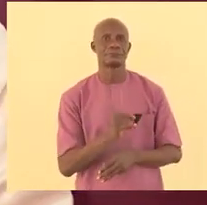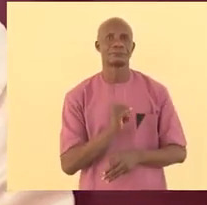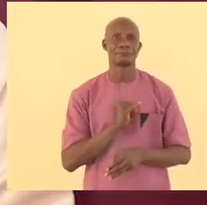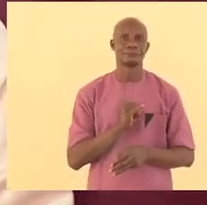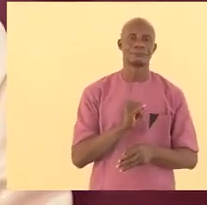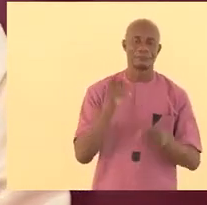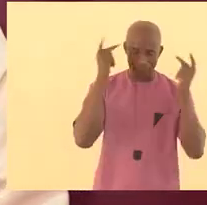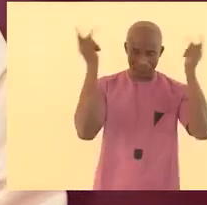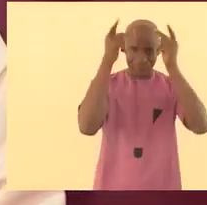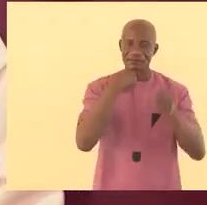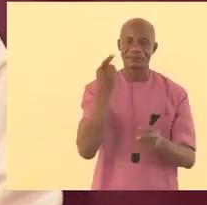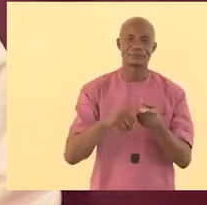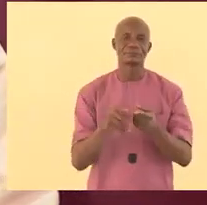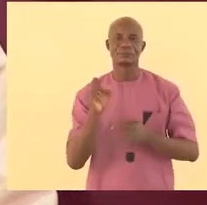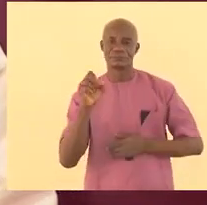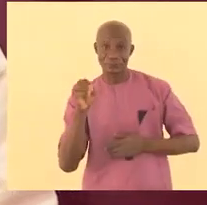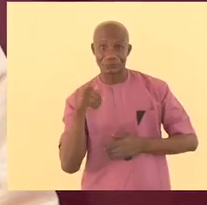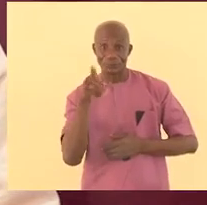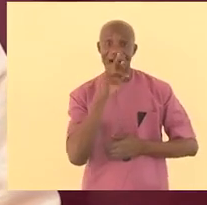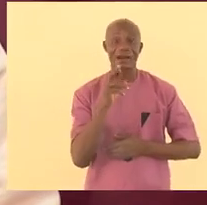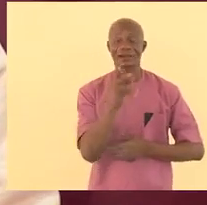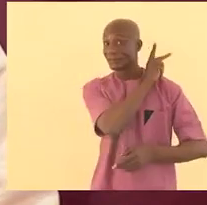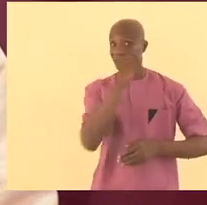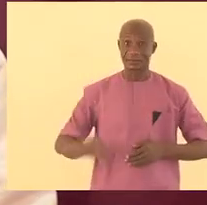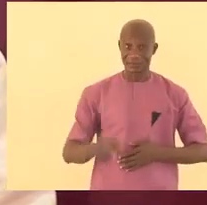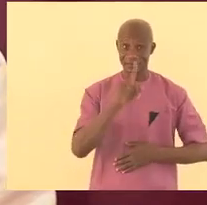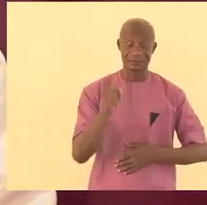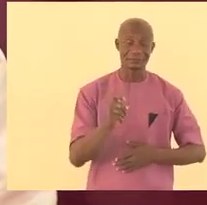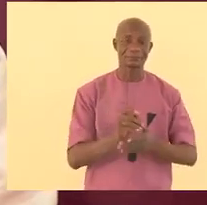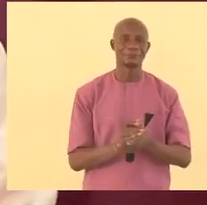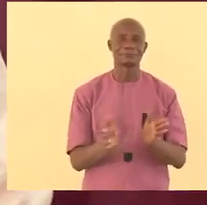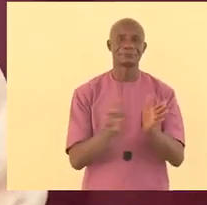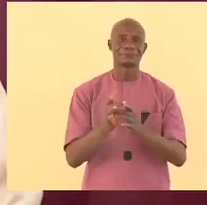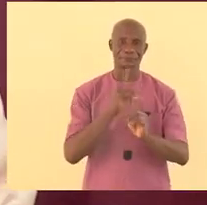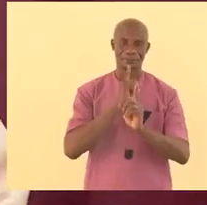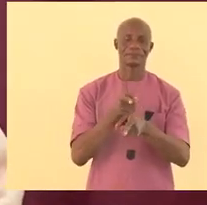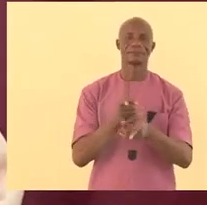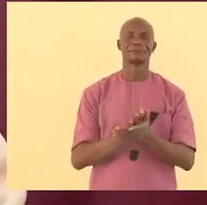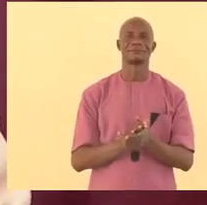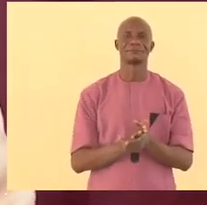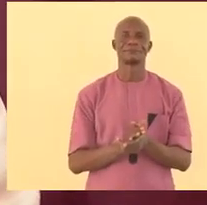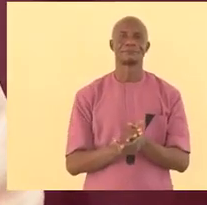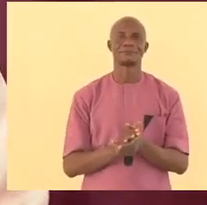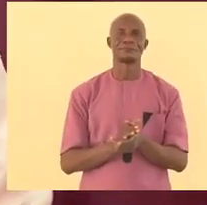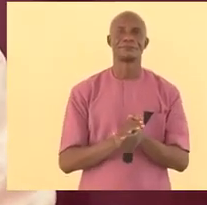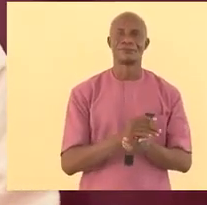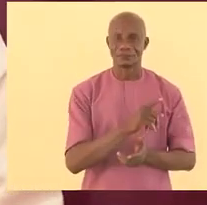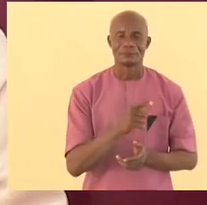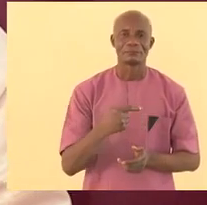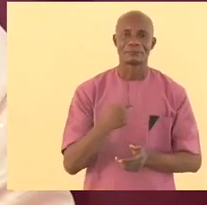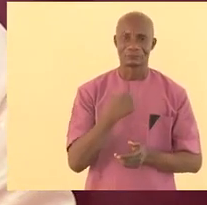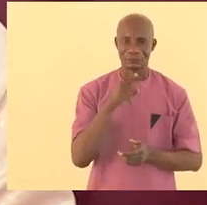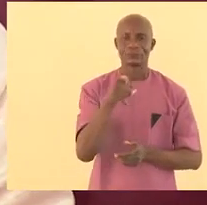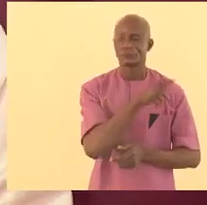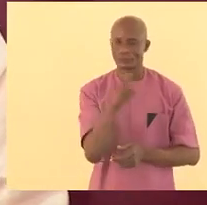Pilate said to him, "So you are a king?" Jesus answered, "You